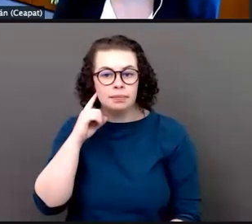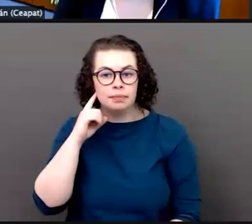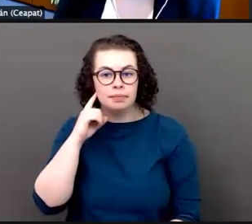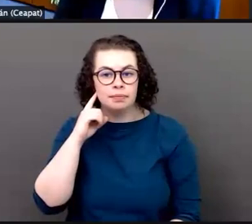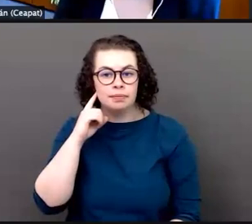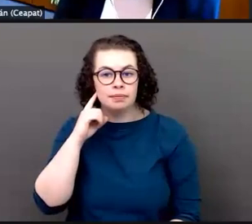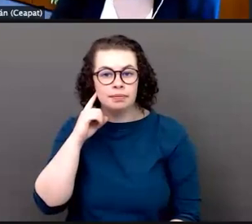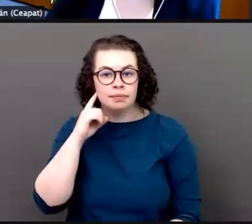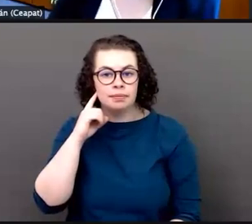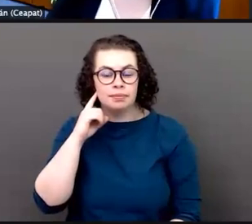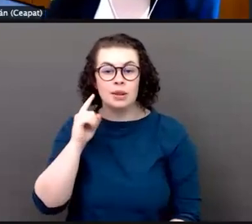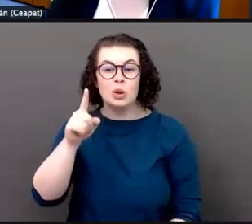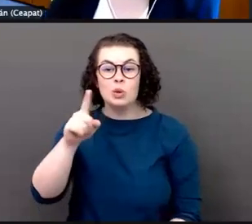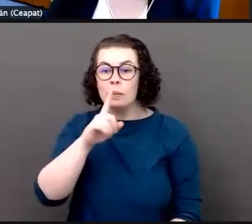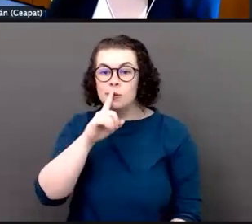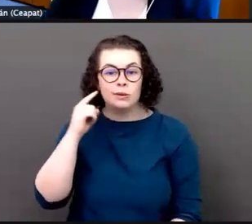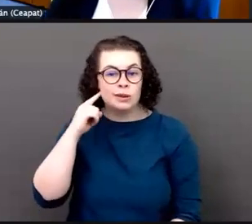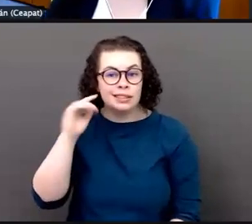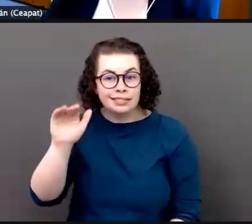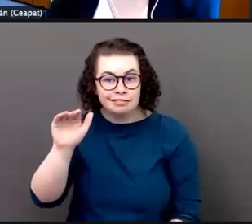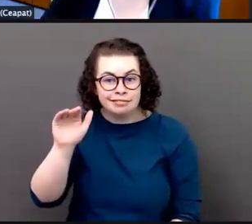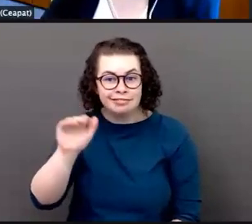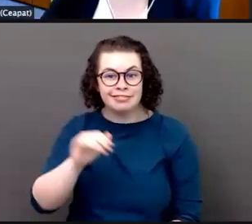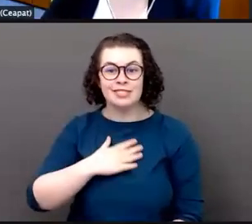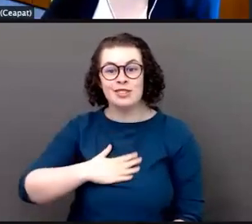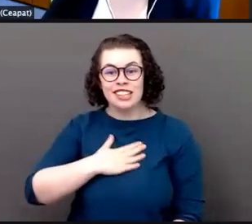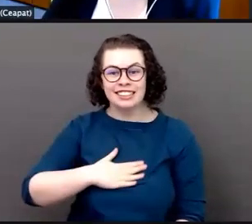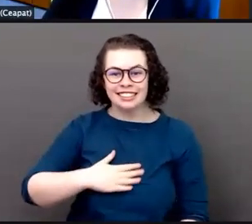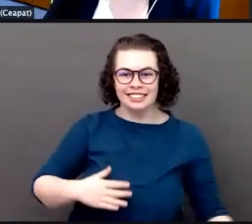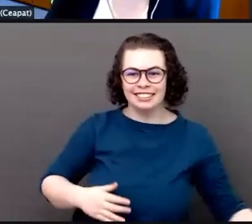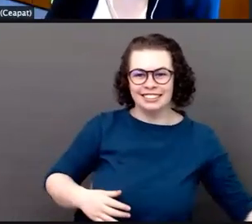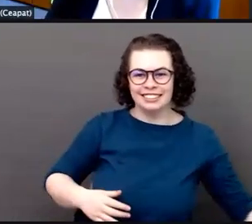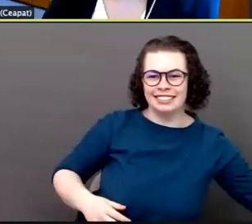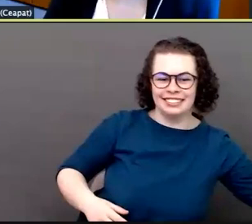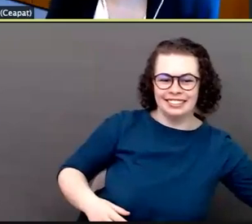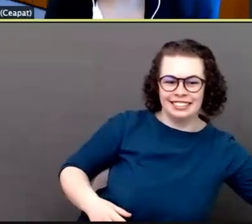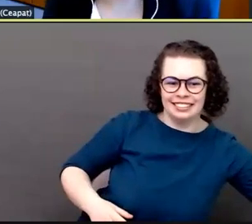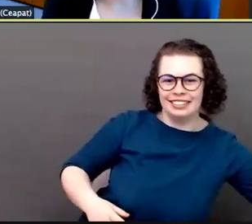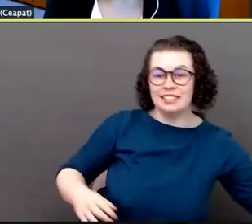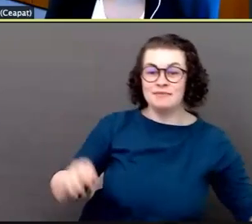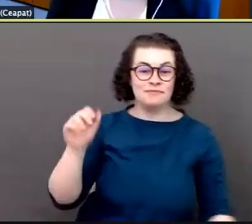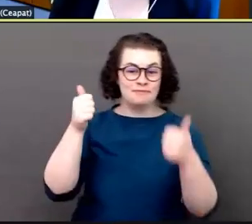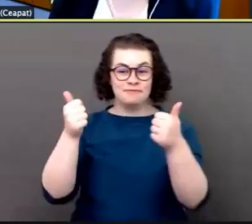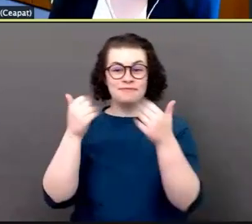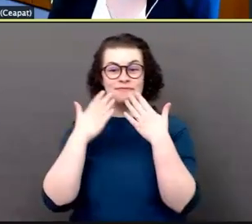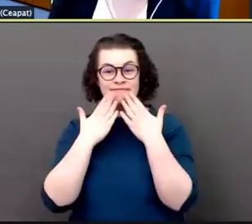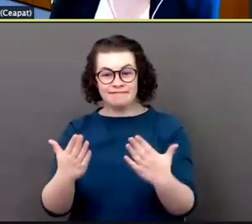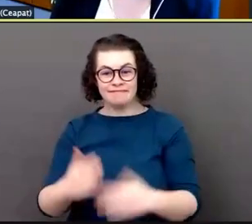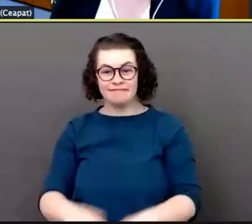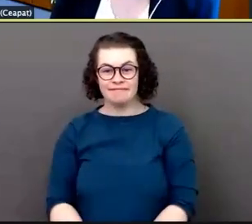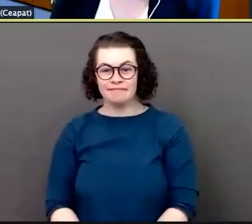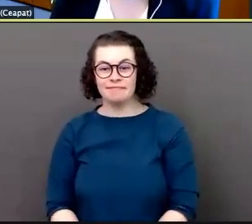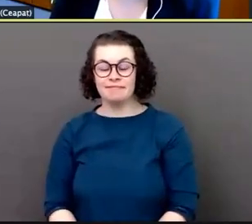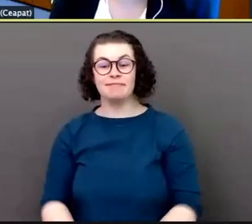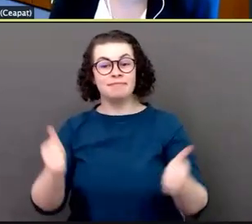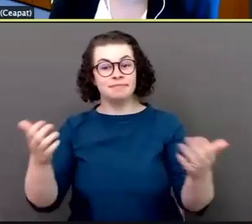Tatiana, you are muted. You need to unmute yourself. Sorry. Okay, thank you. Thank you very much. Good